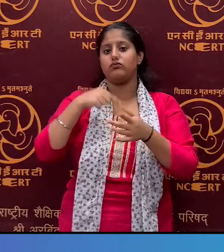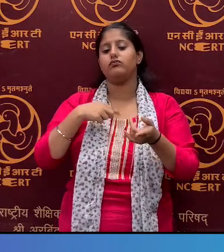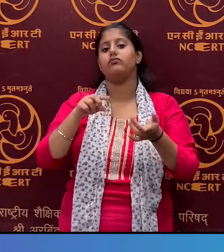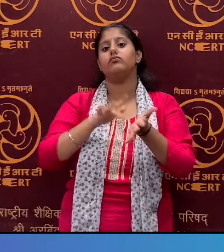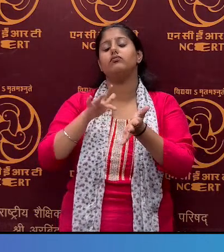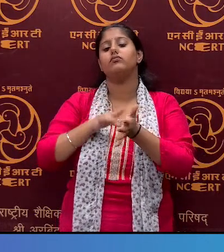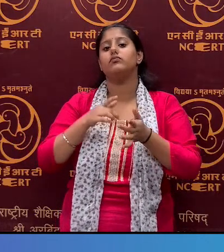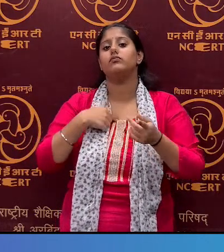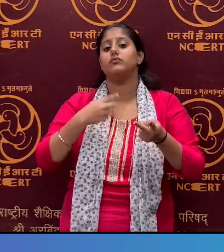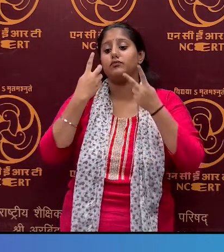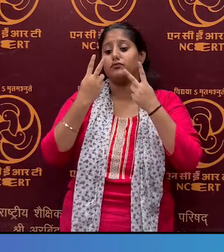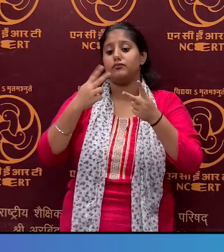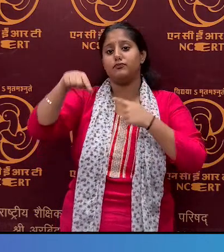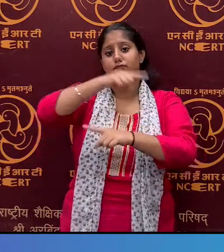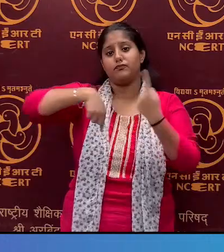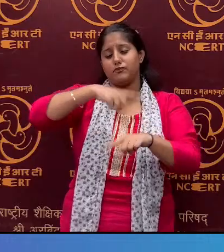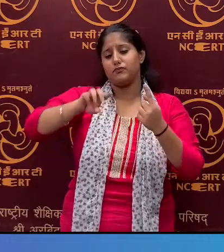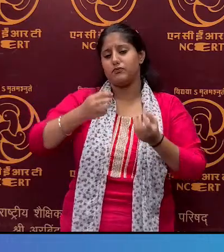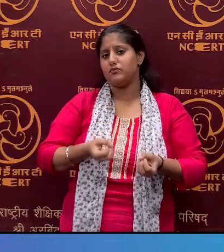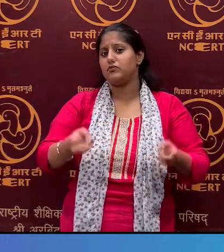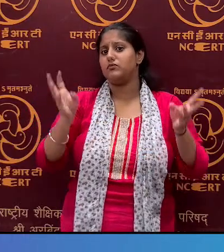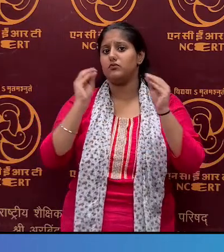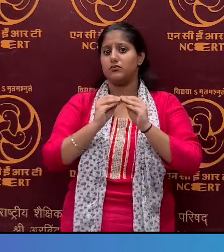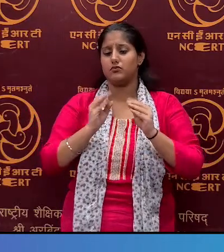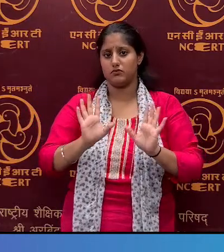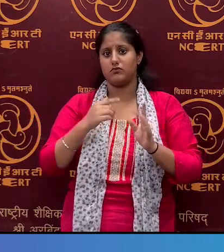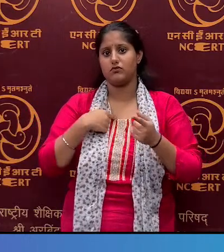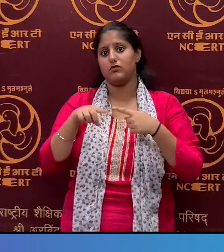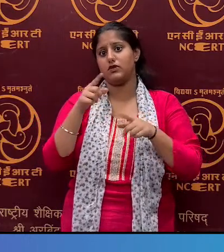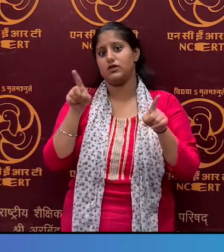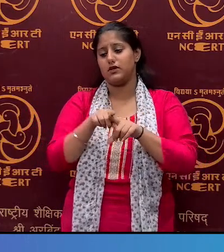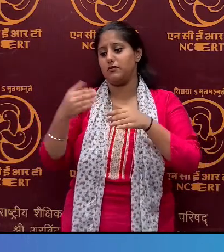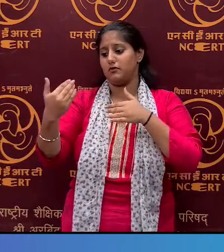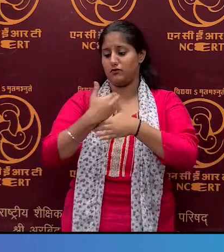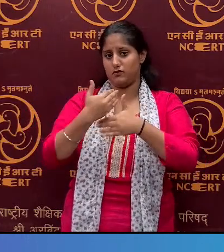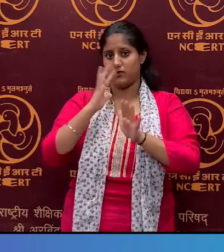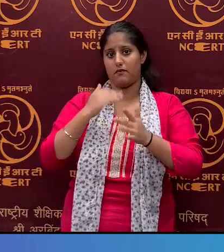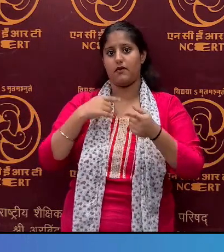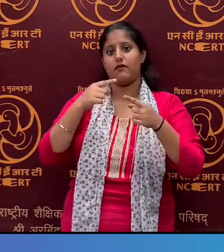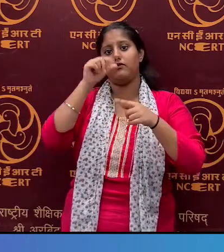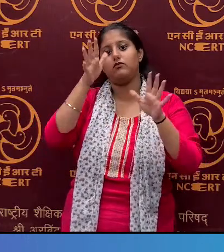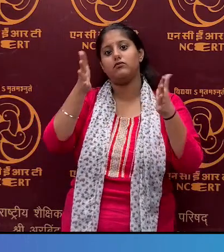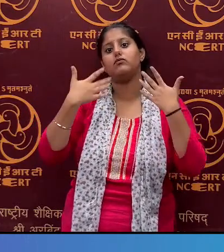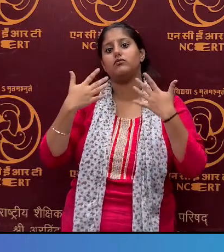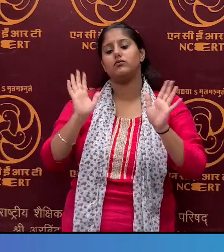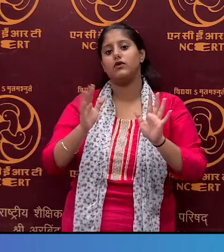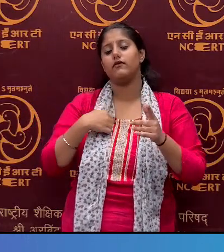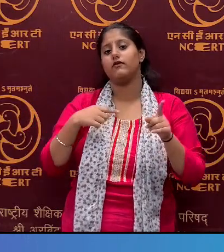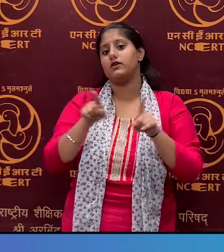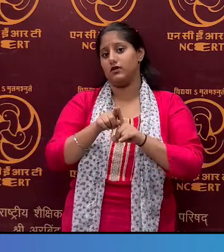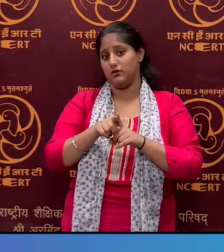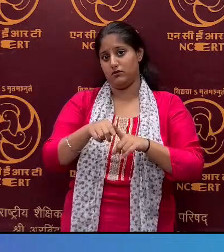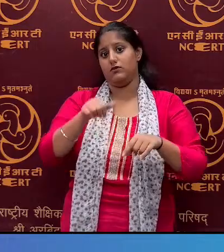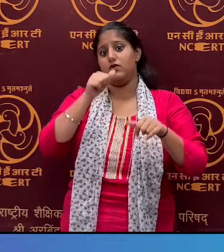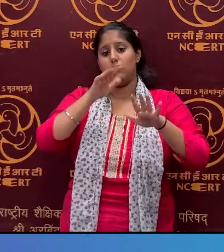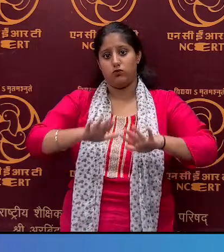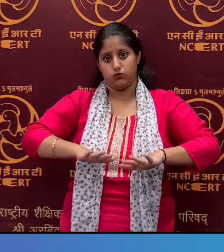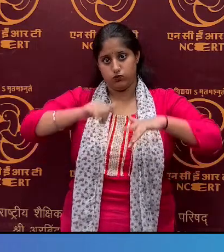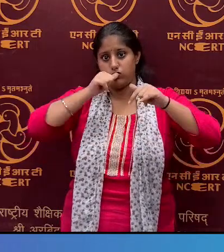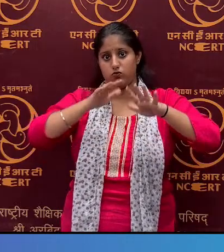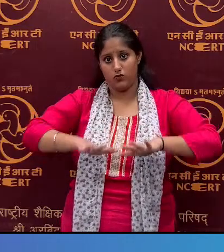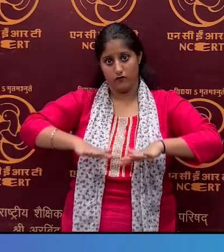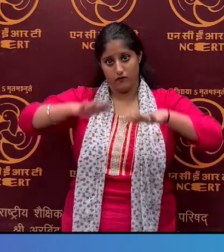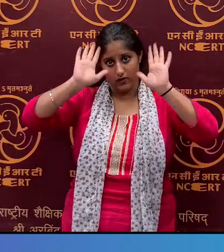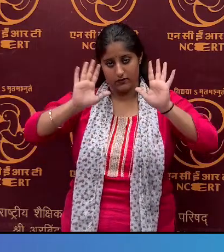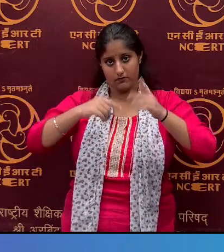experience cyclones, which basically impact of climate. Flood is another reason.